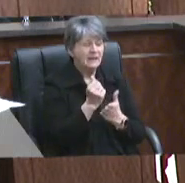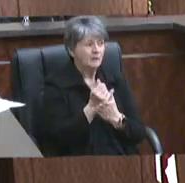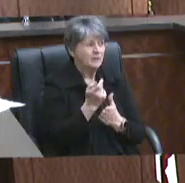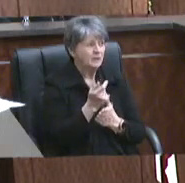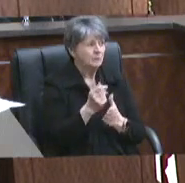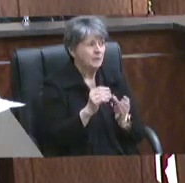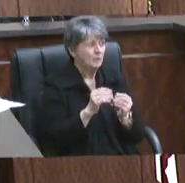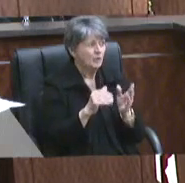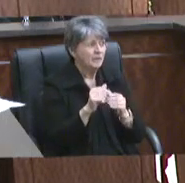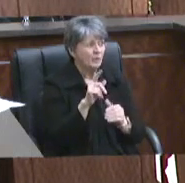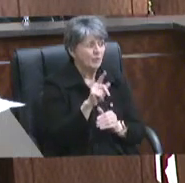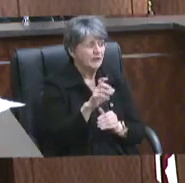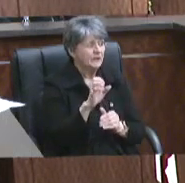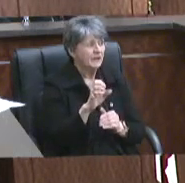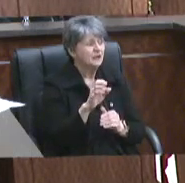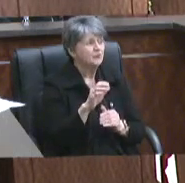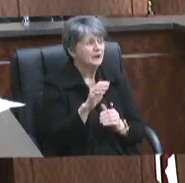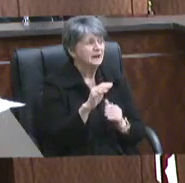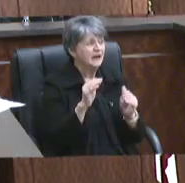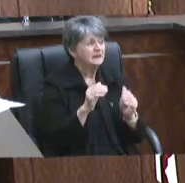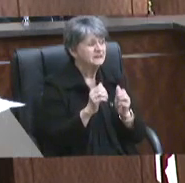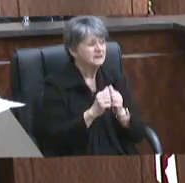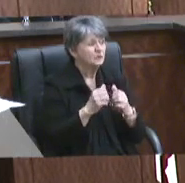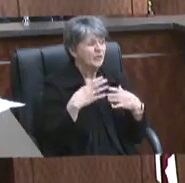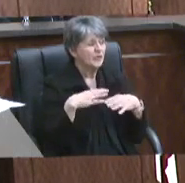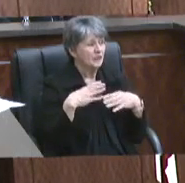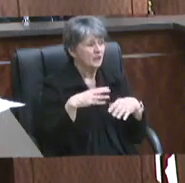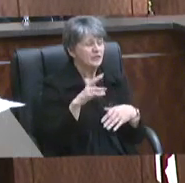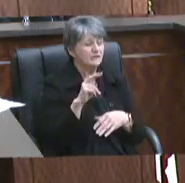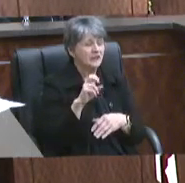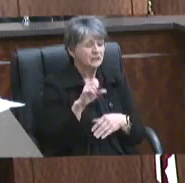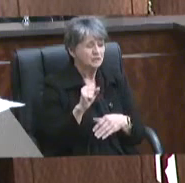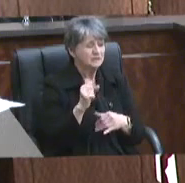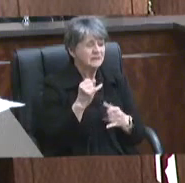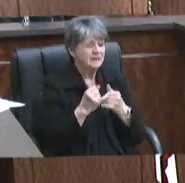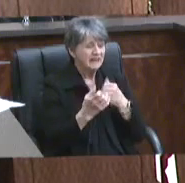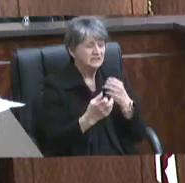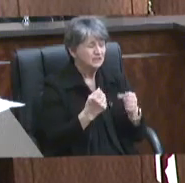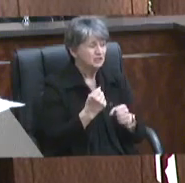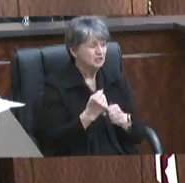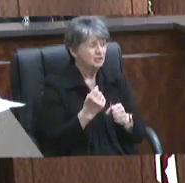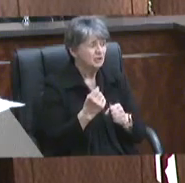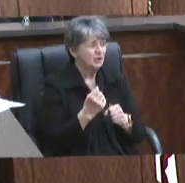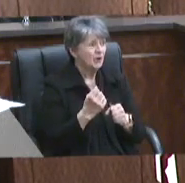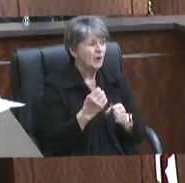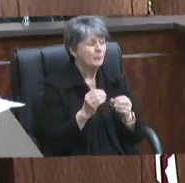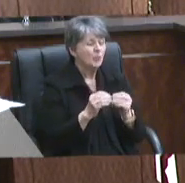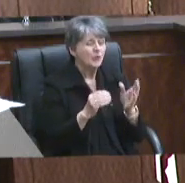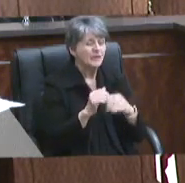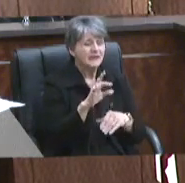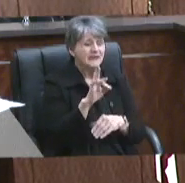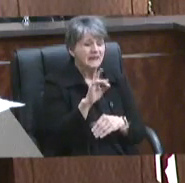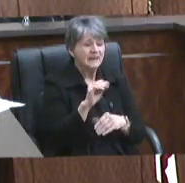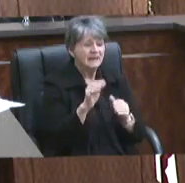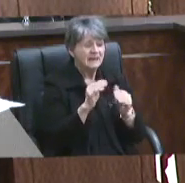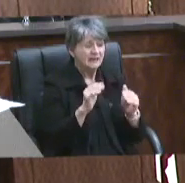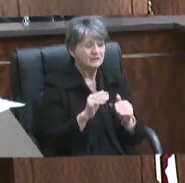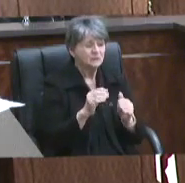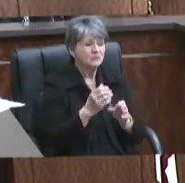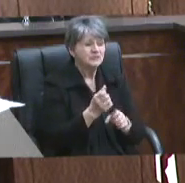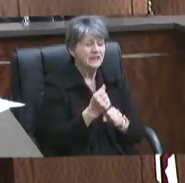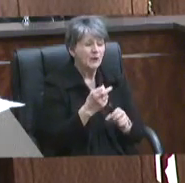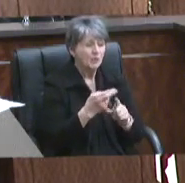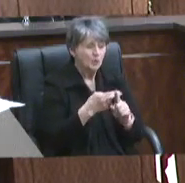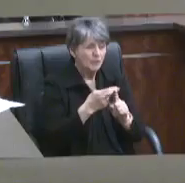100 households with clothing vouchers. In the past 12 months, we had just over 80 households receive rental assistance,